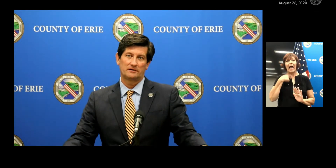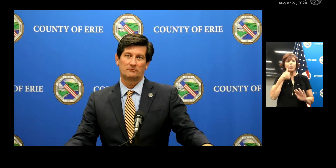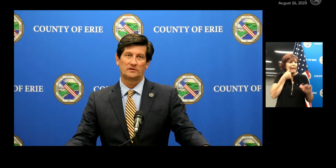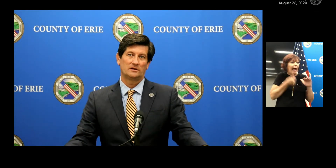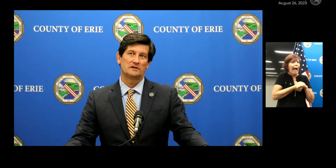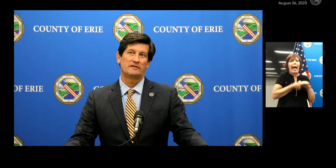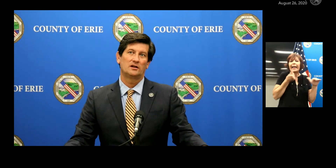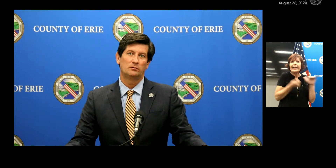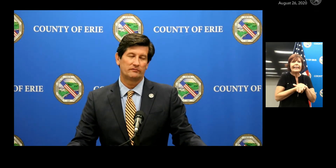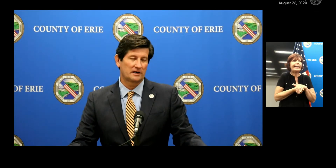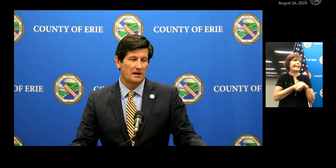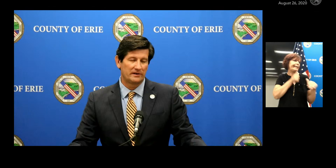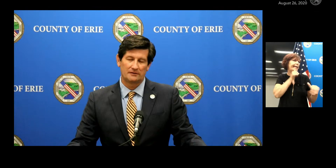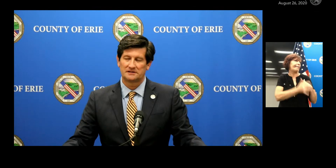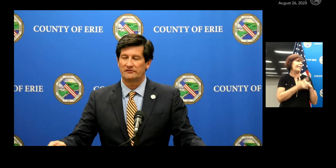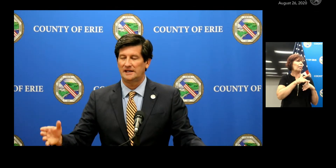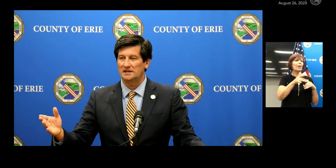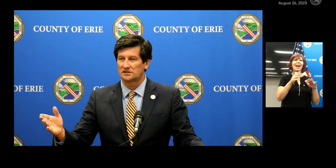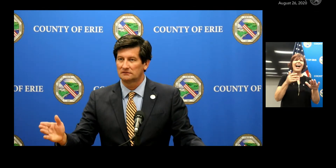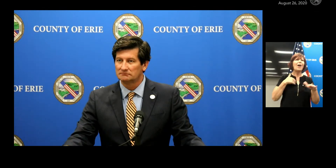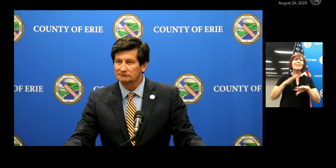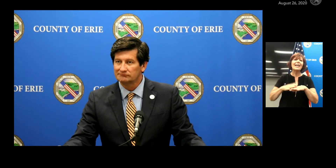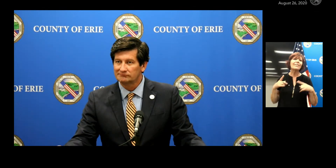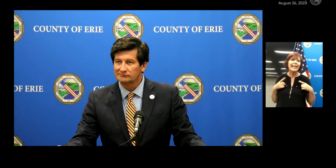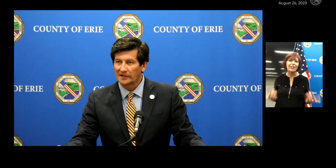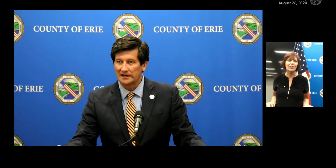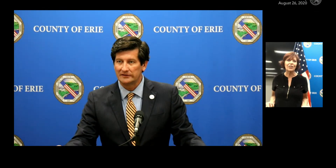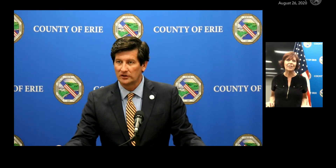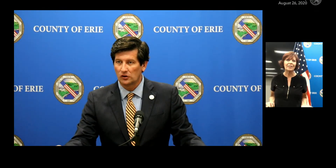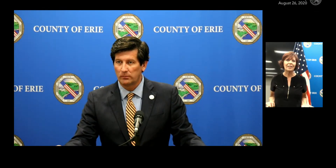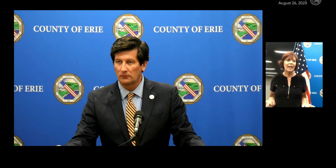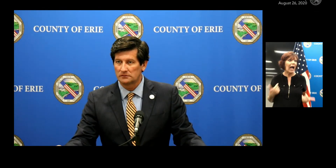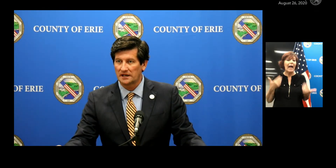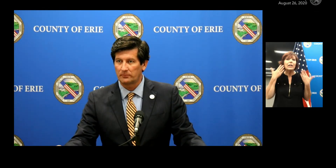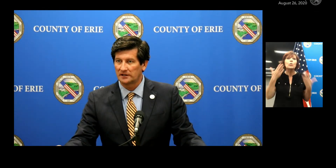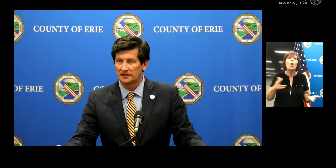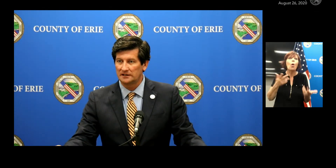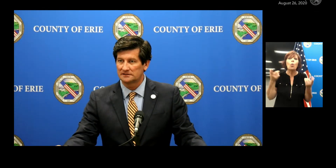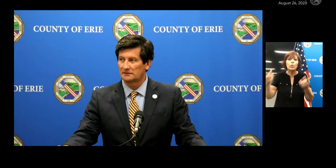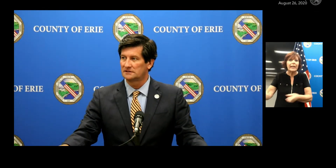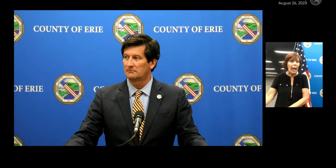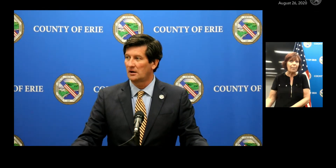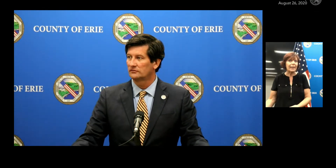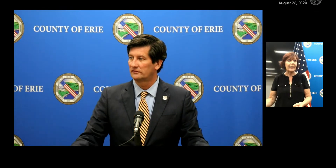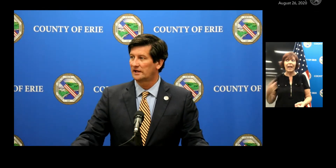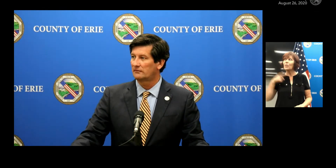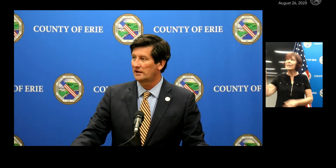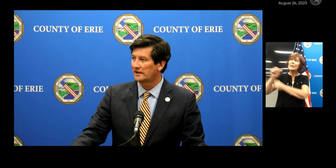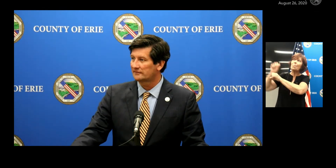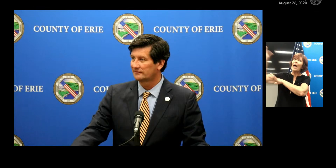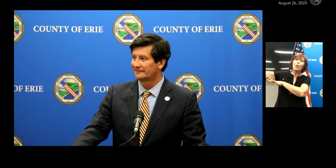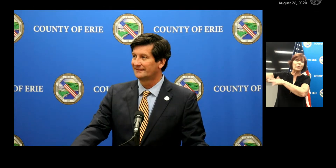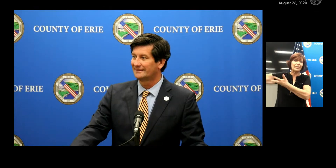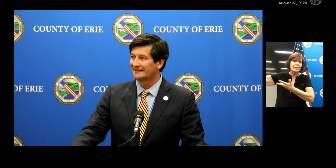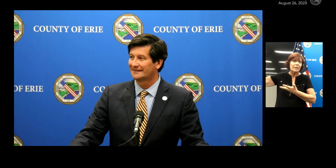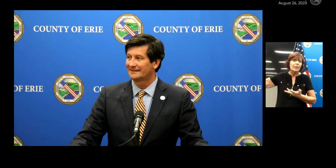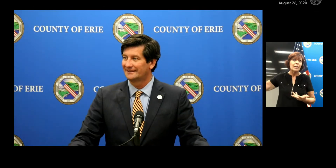hiding from and unavailable for comment. I was on vacation. I didn't even know about what was happening in Enon because I was in the mountains of the